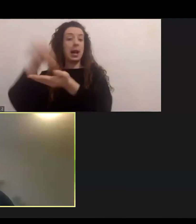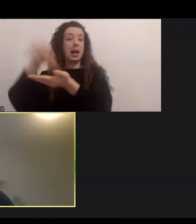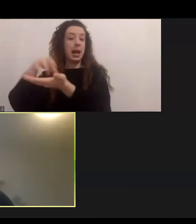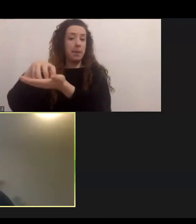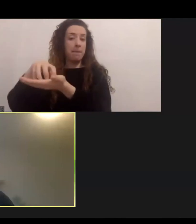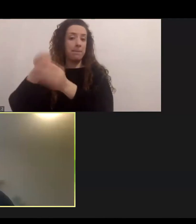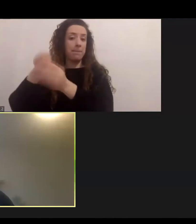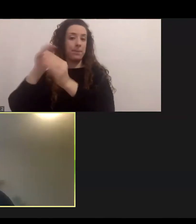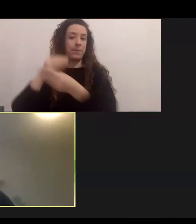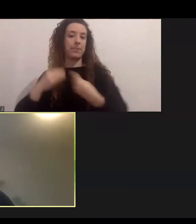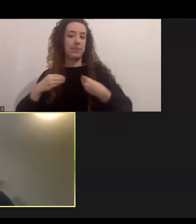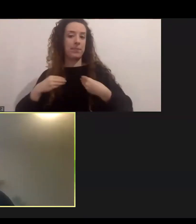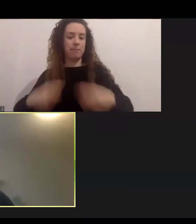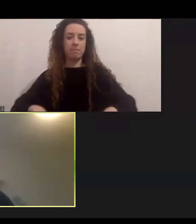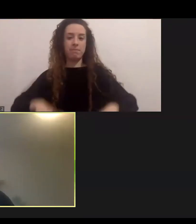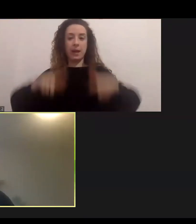easier.